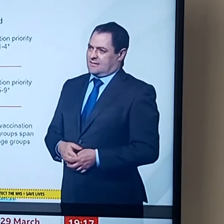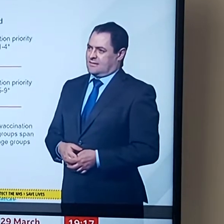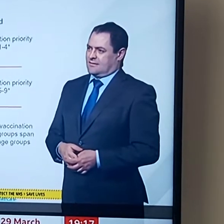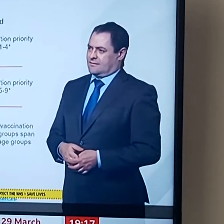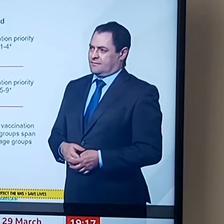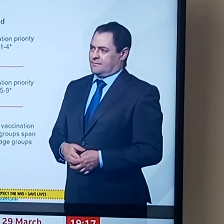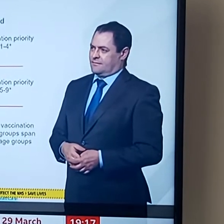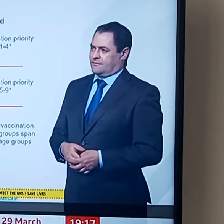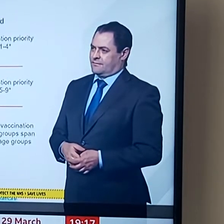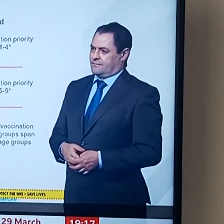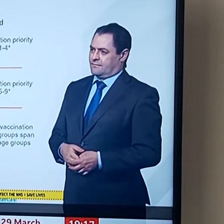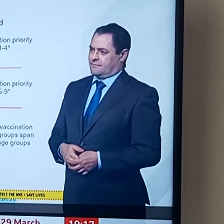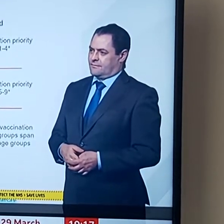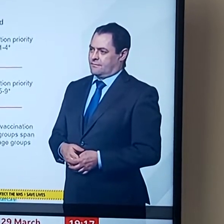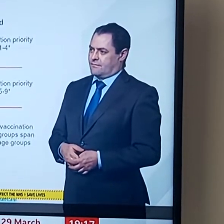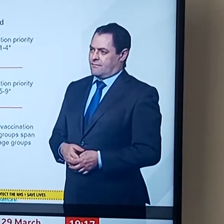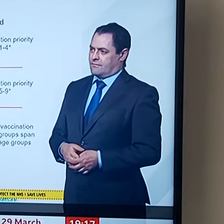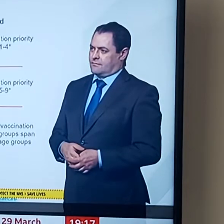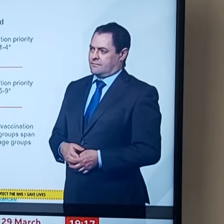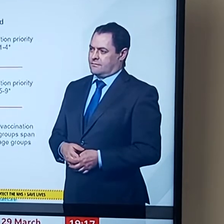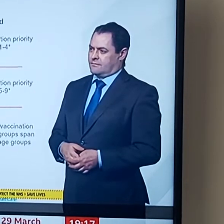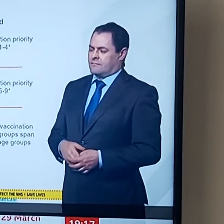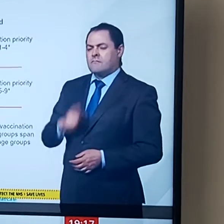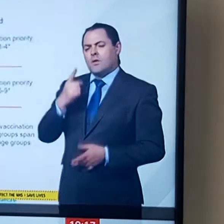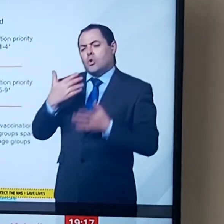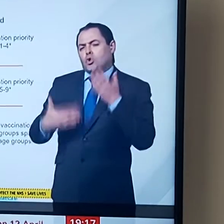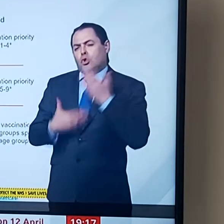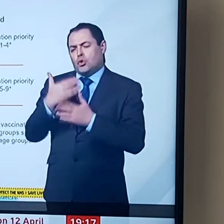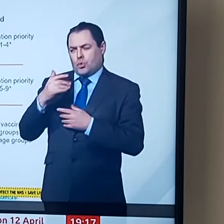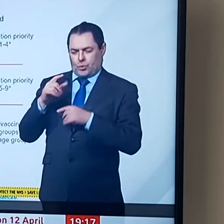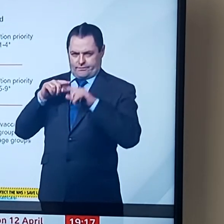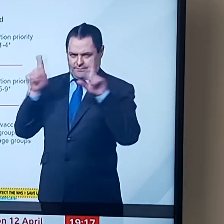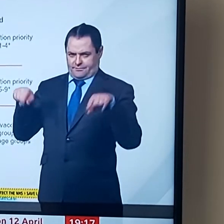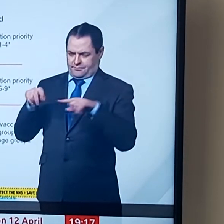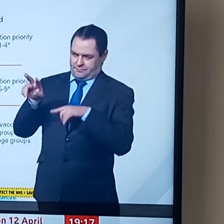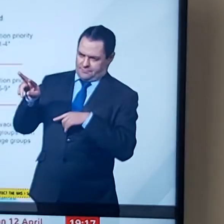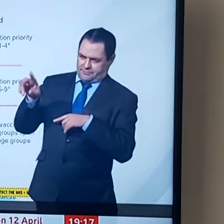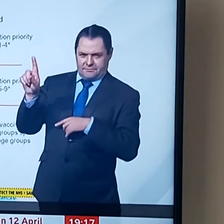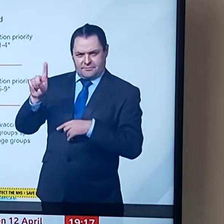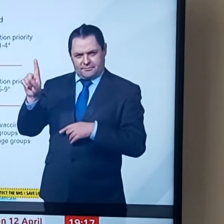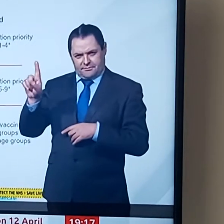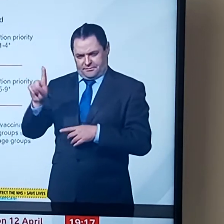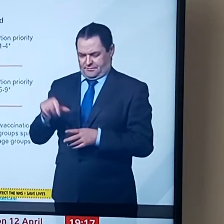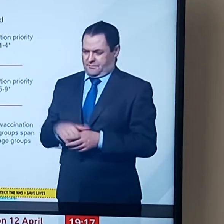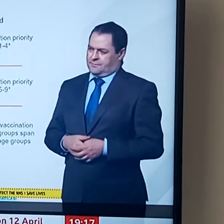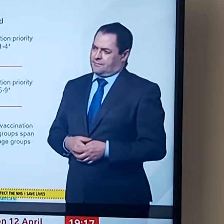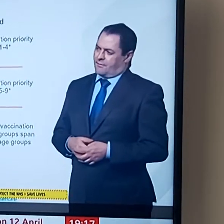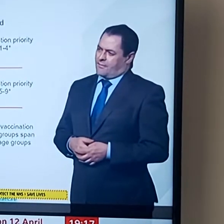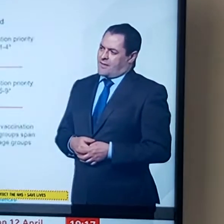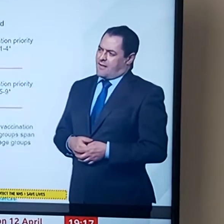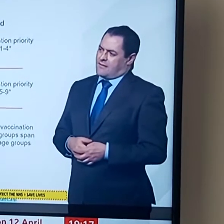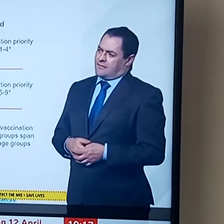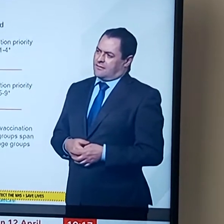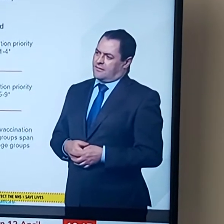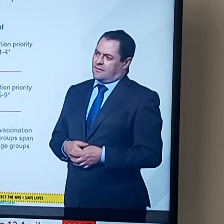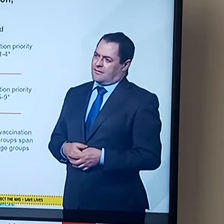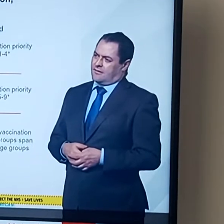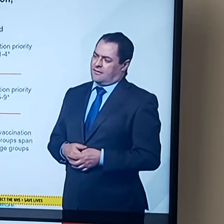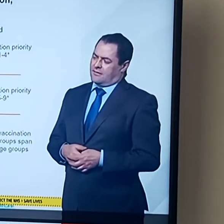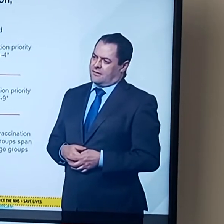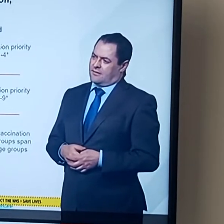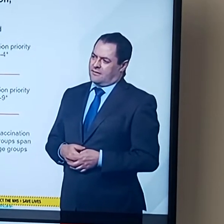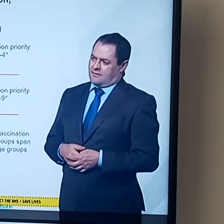So I just wanted to talk a little bit about what we would expect the impact of this to be. And the Prime Minister has